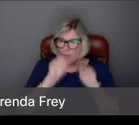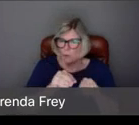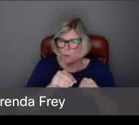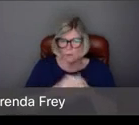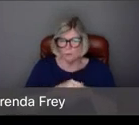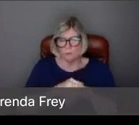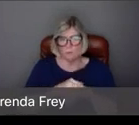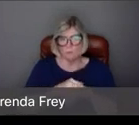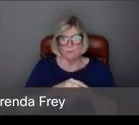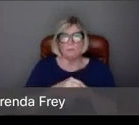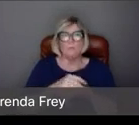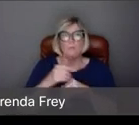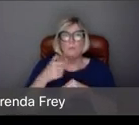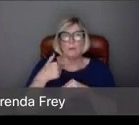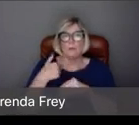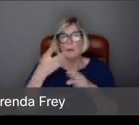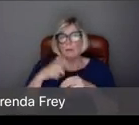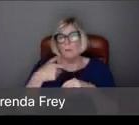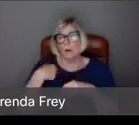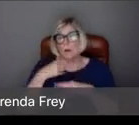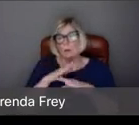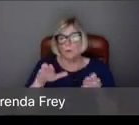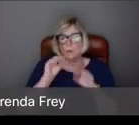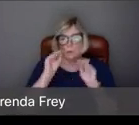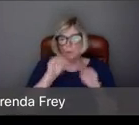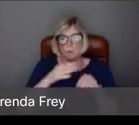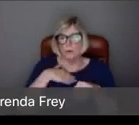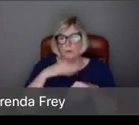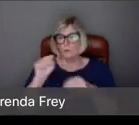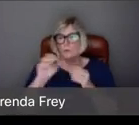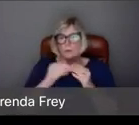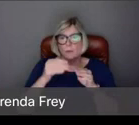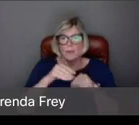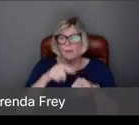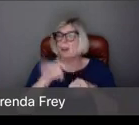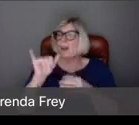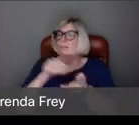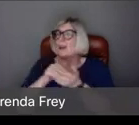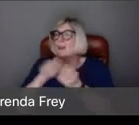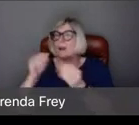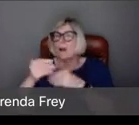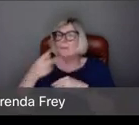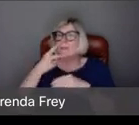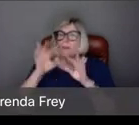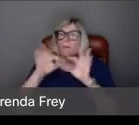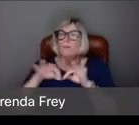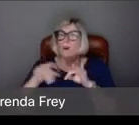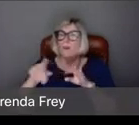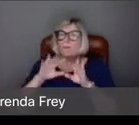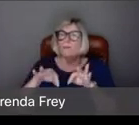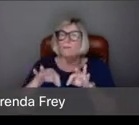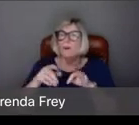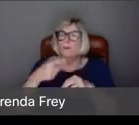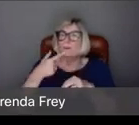in. I many times just don't put it in. You can go to a doctor's office, for example, or somewhere, and you see a form and it says social security